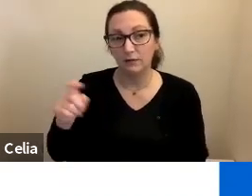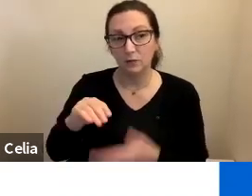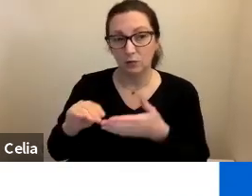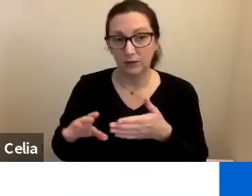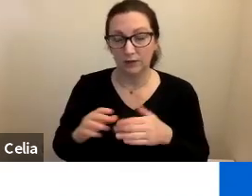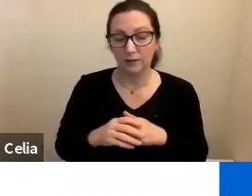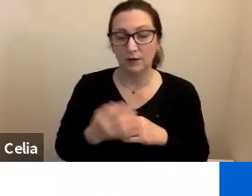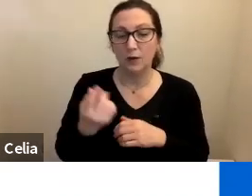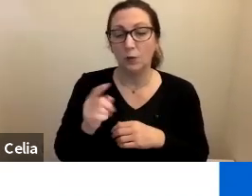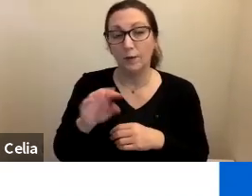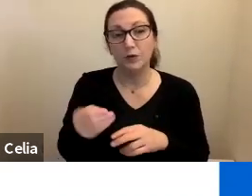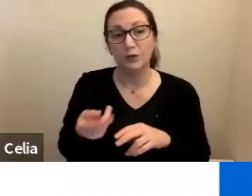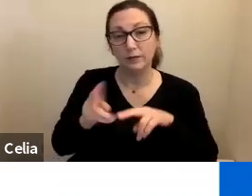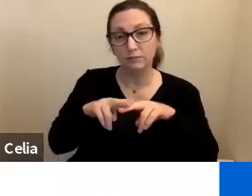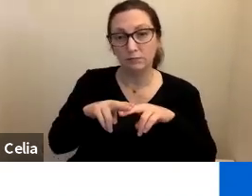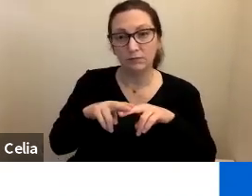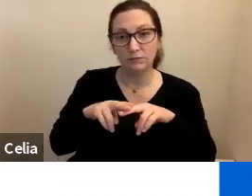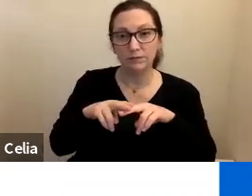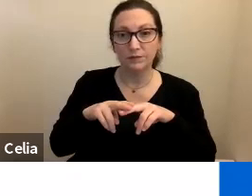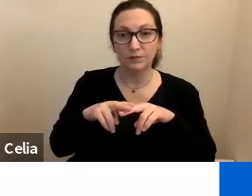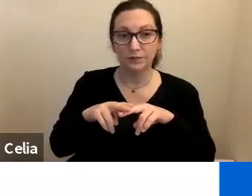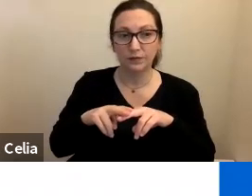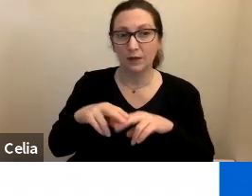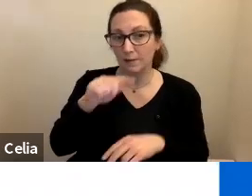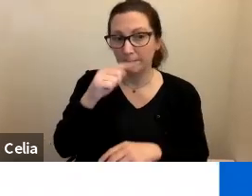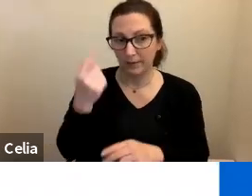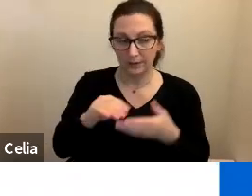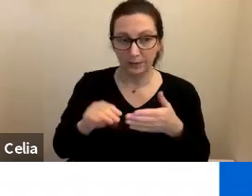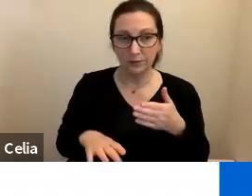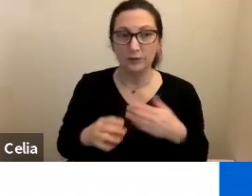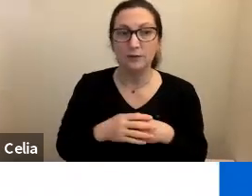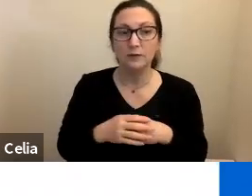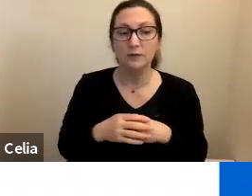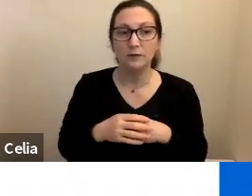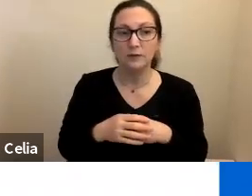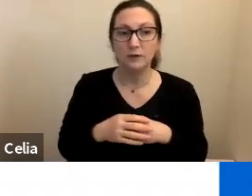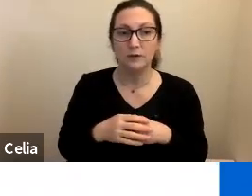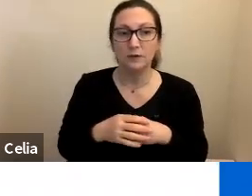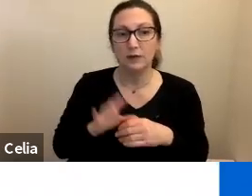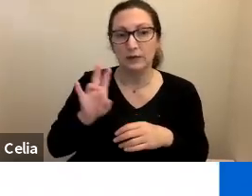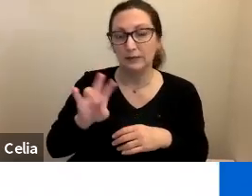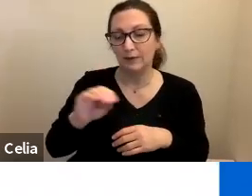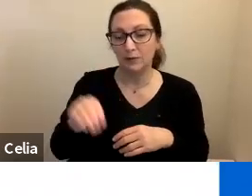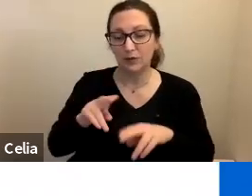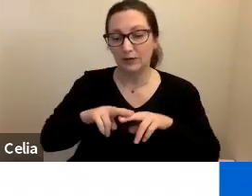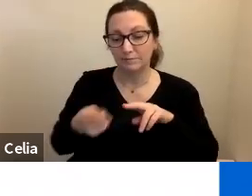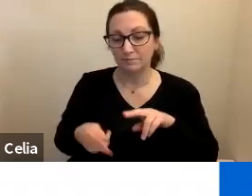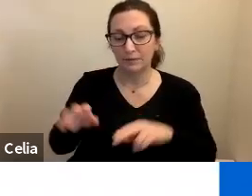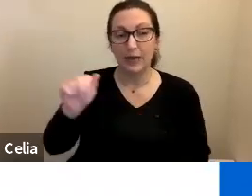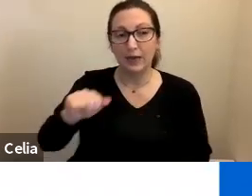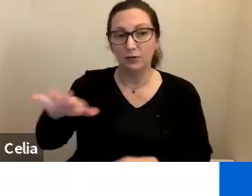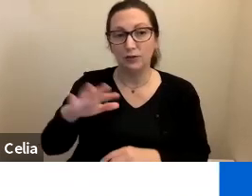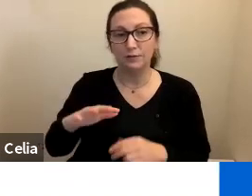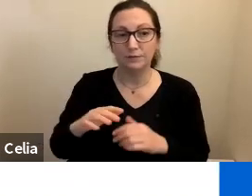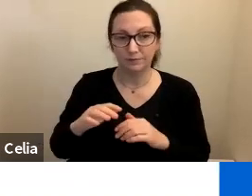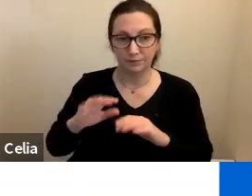a 1% increase for our Black students, and then we see a 7% decrease for our Asian